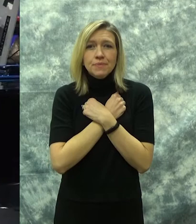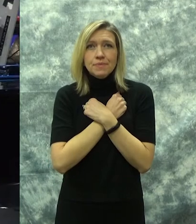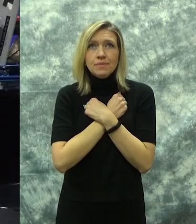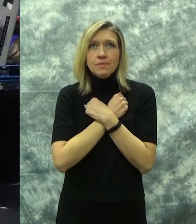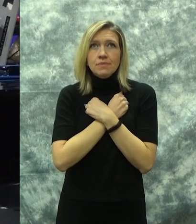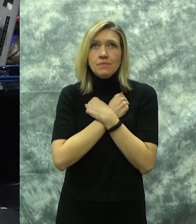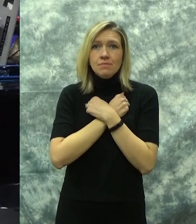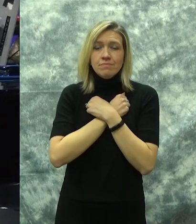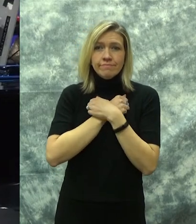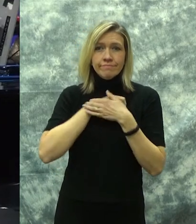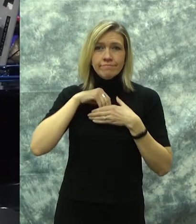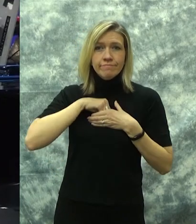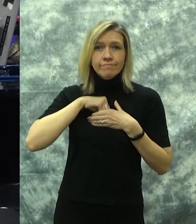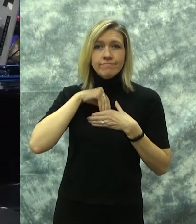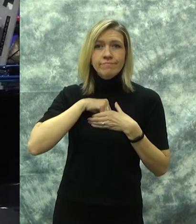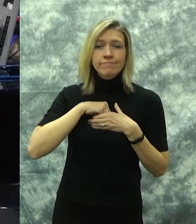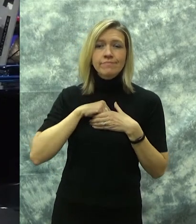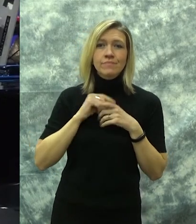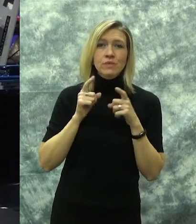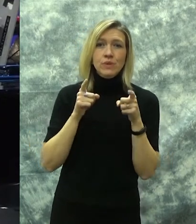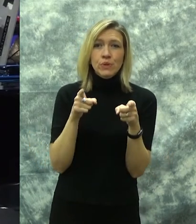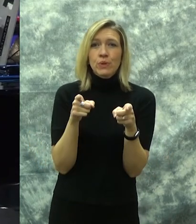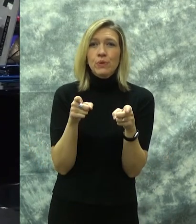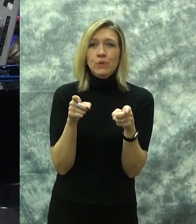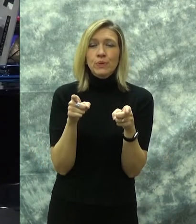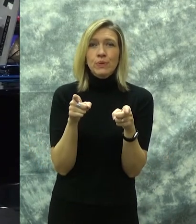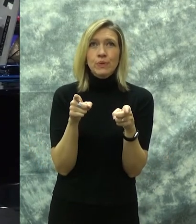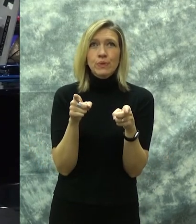in you and